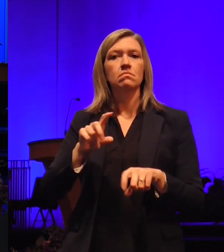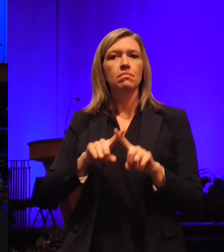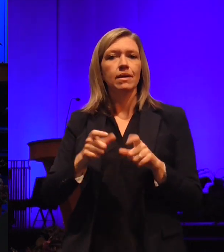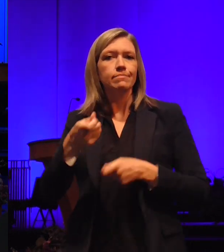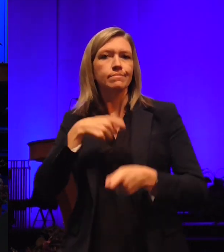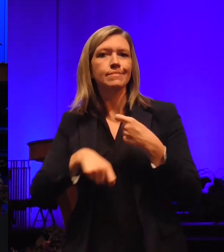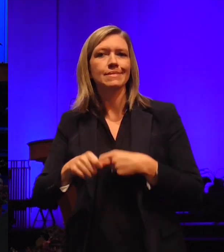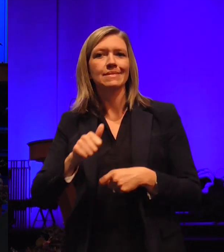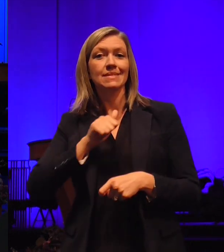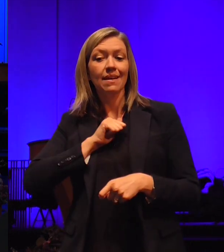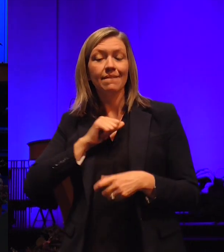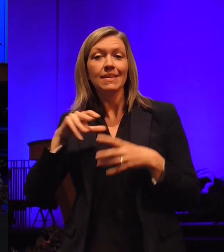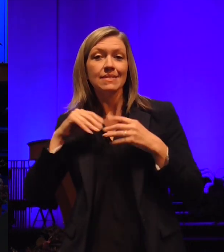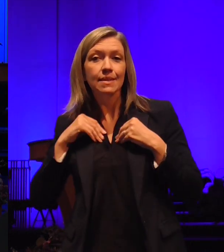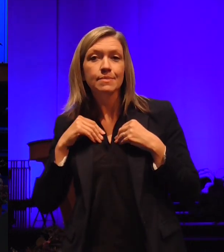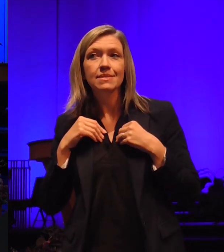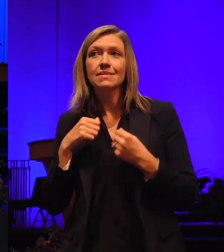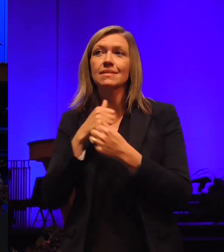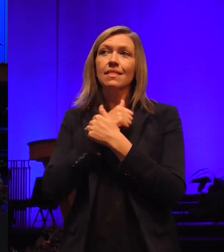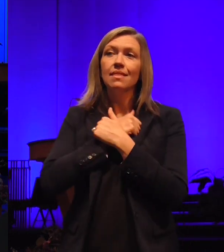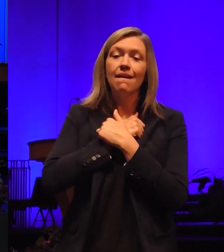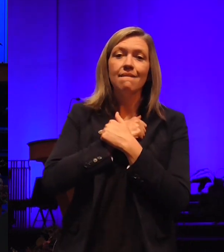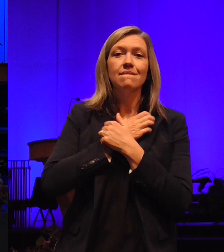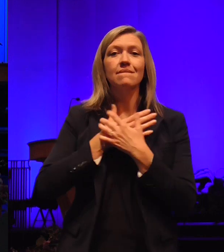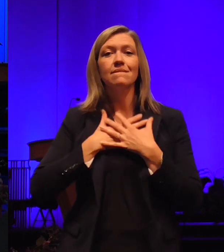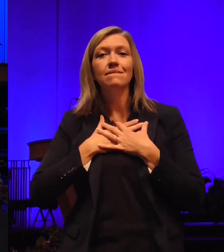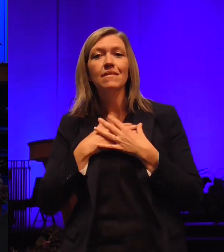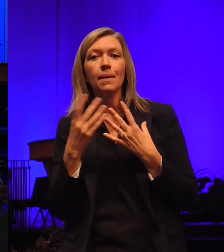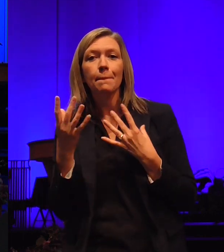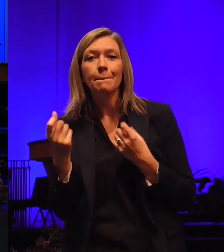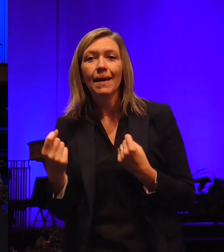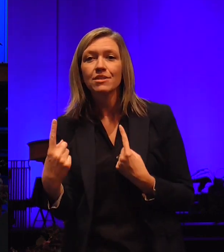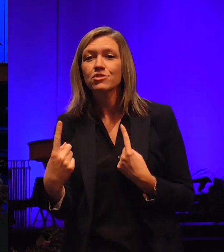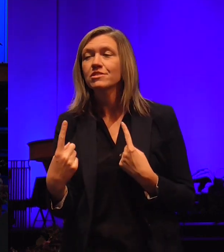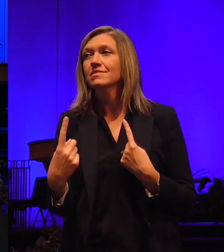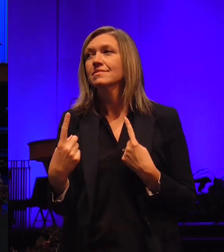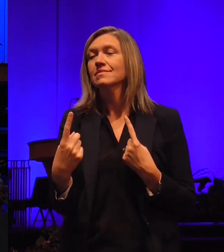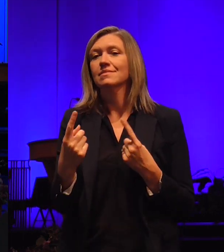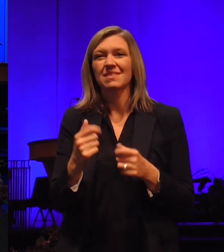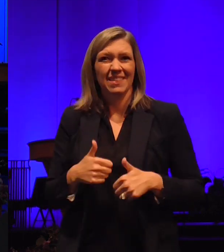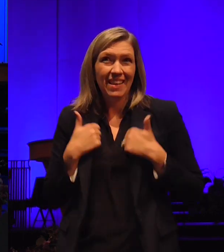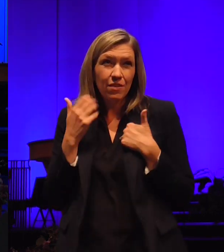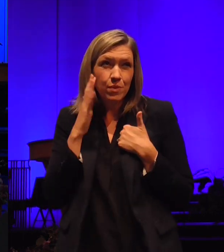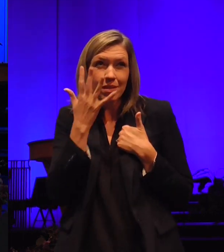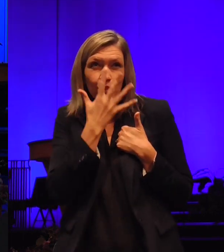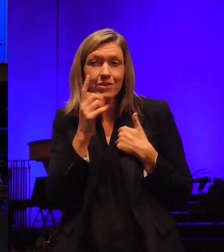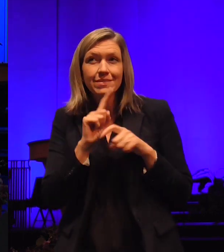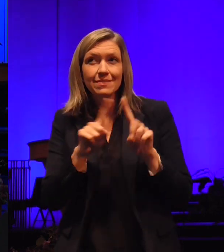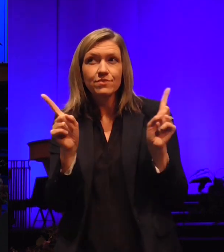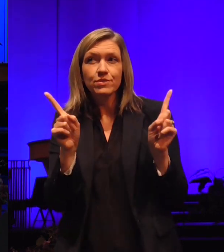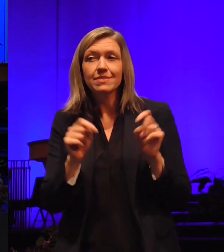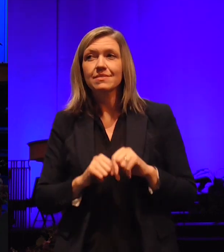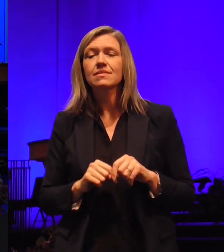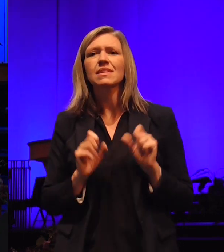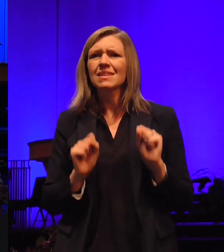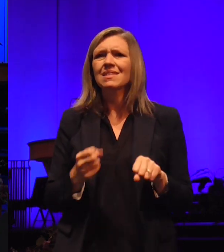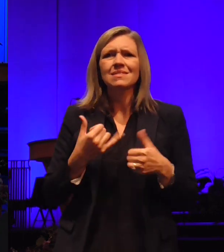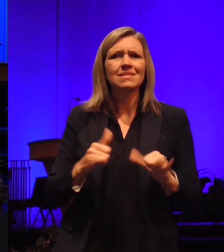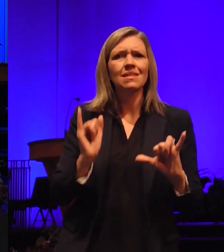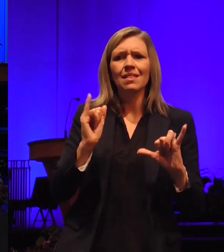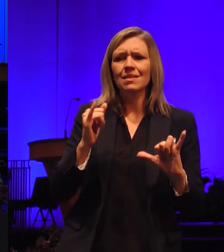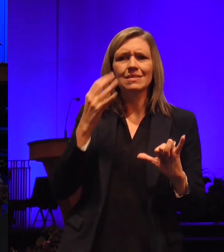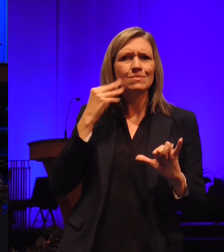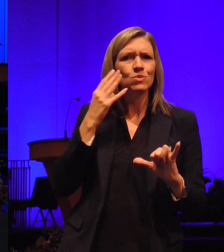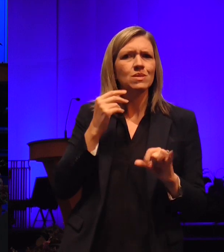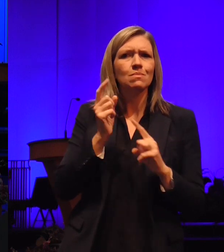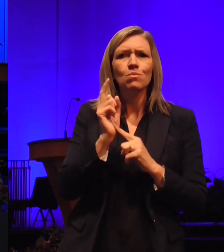and compassion? How would life be different? And we can even take our moments of frustration